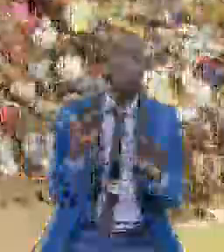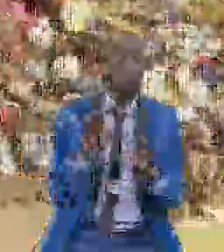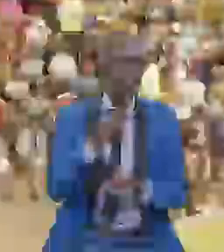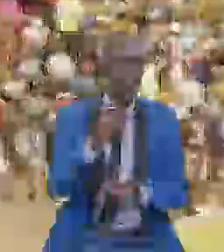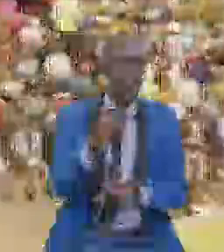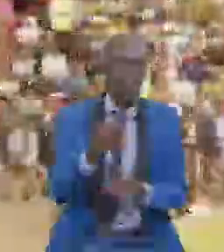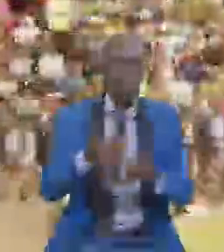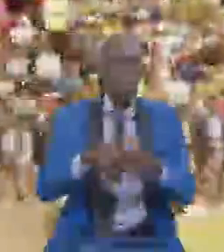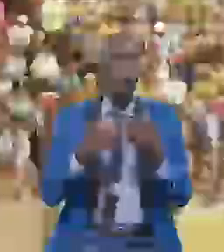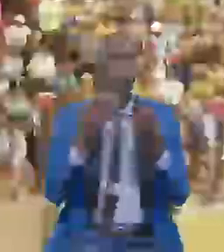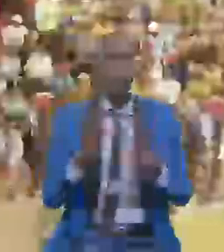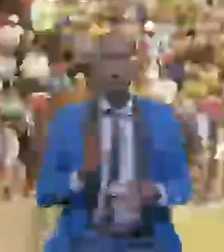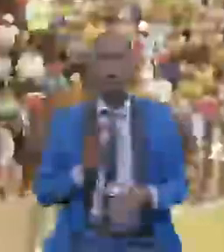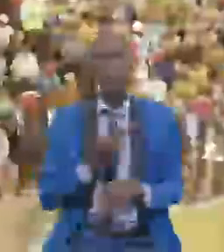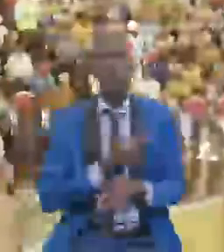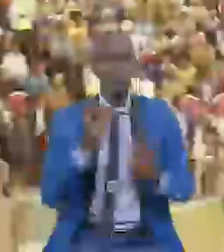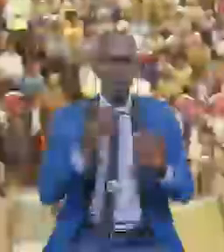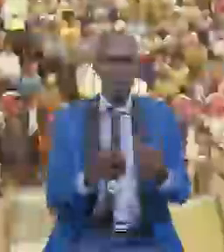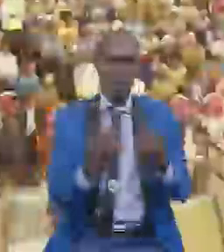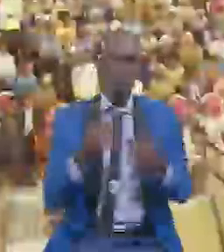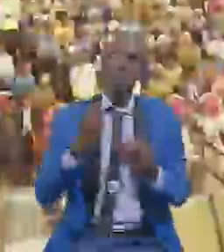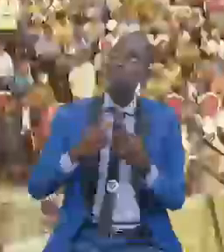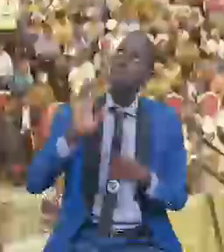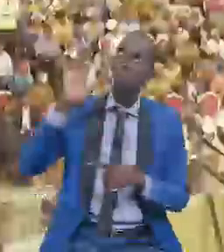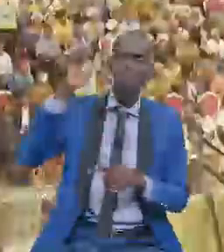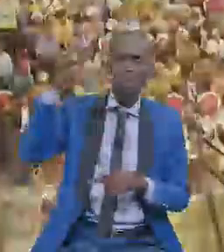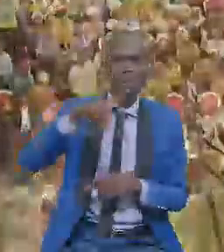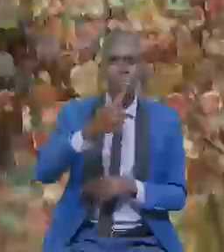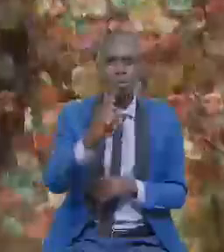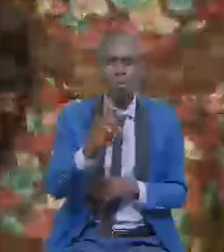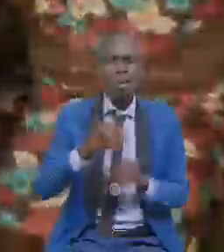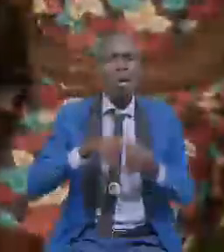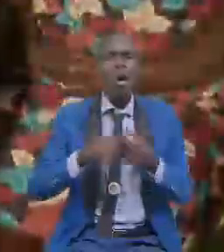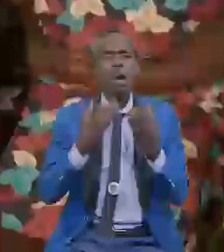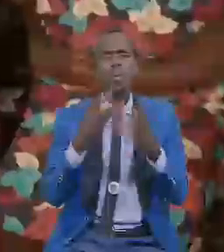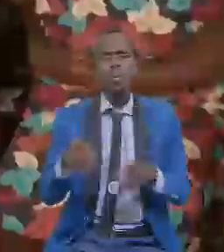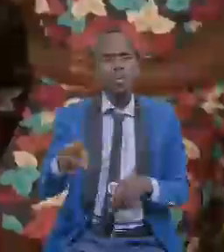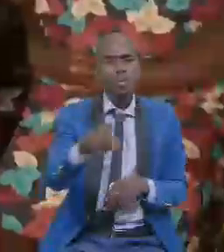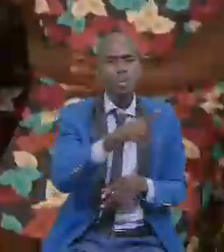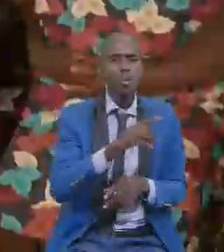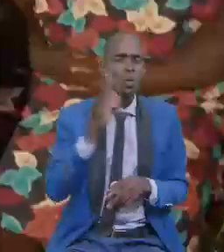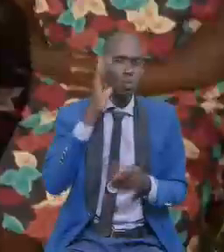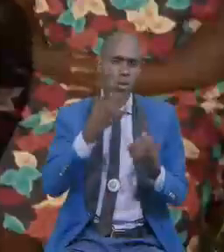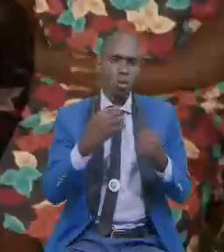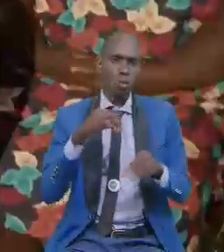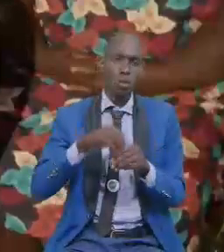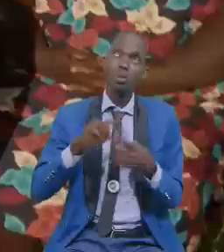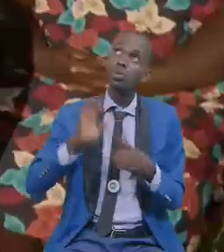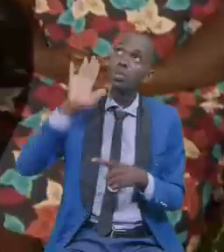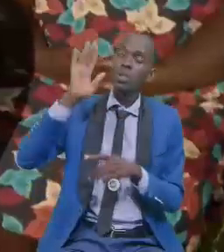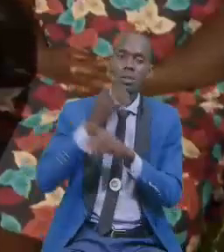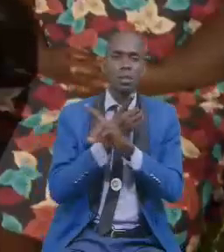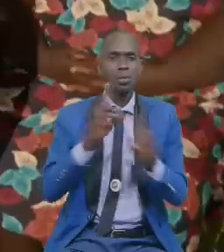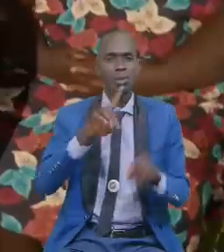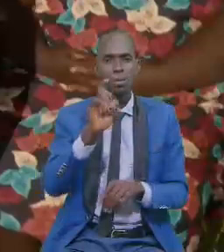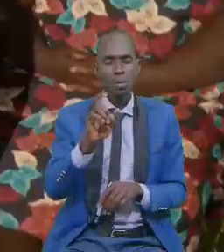How many of us can come to his light? How many of us can come to his deliverance? Look